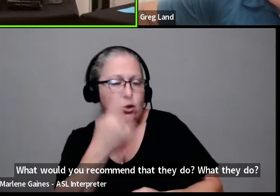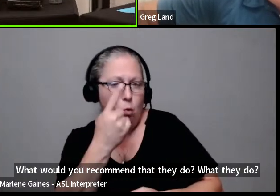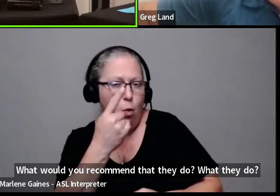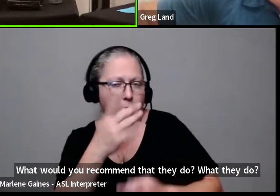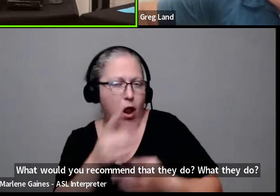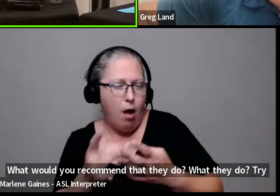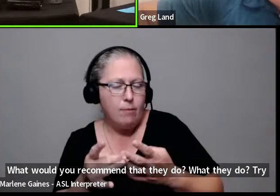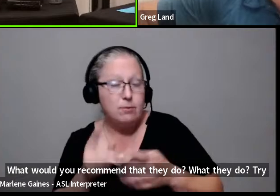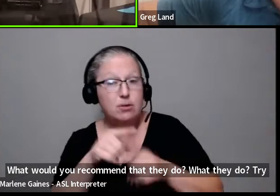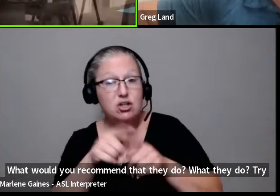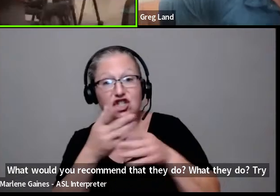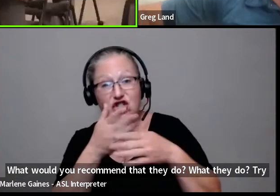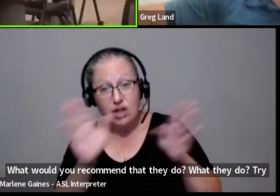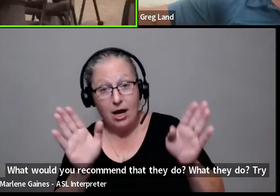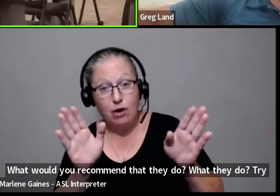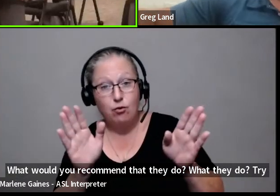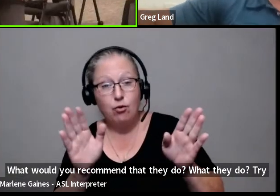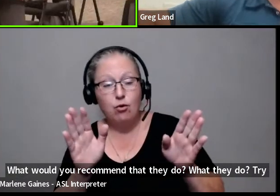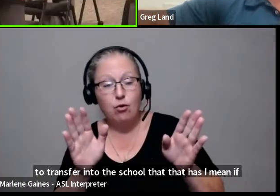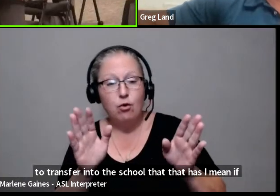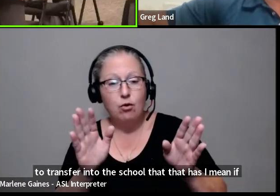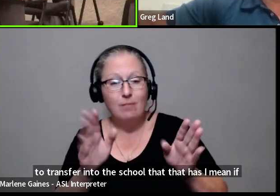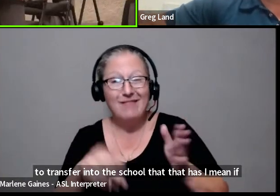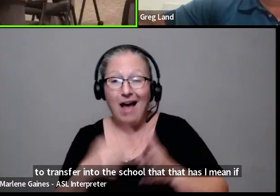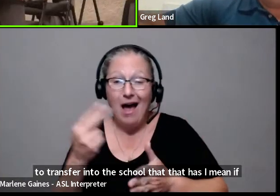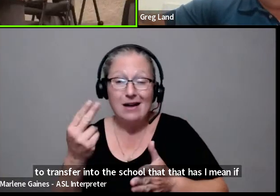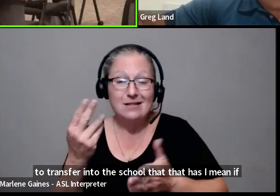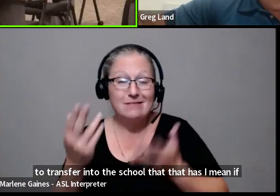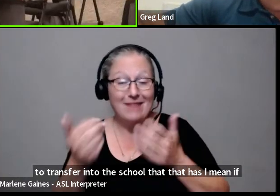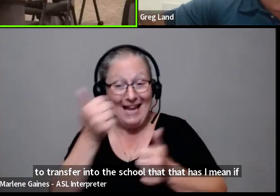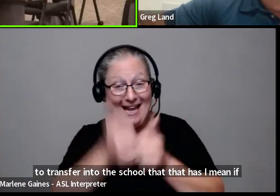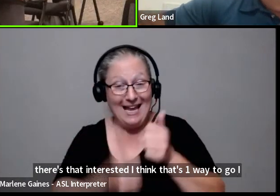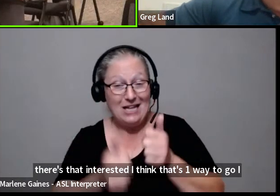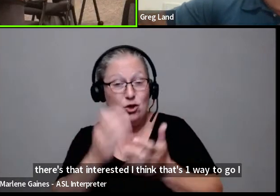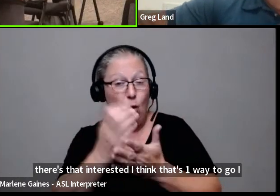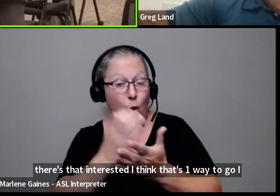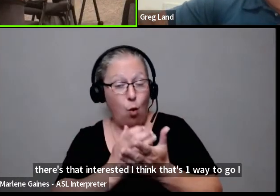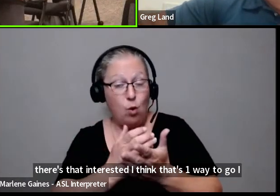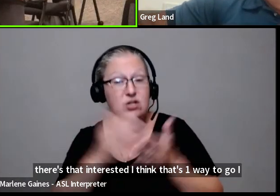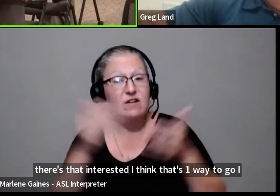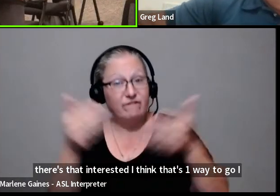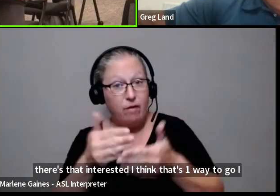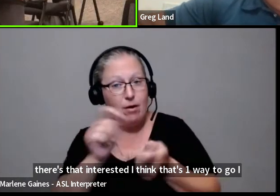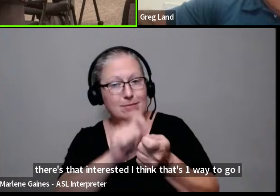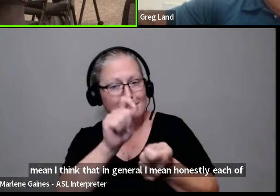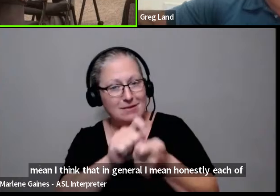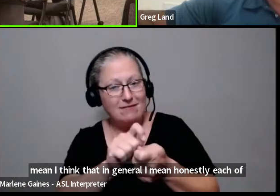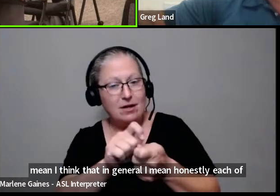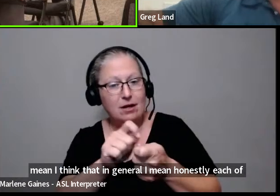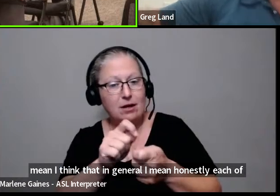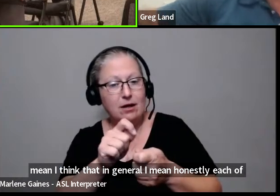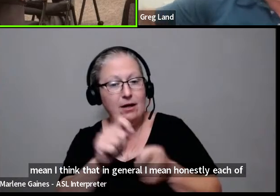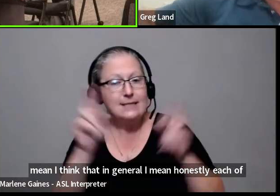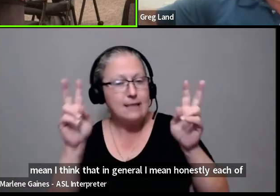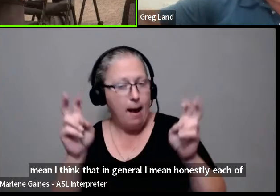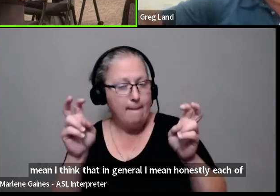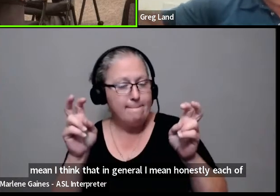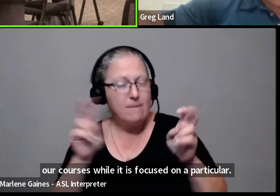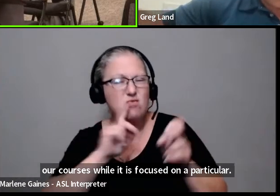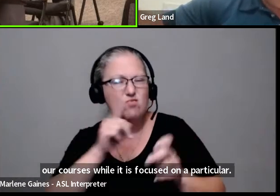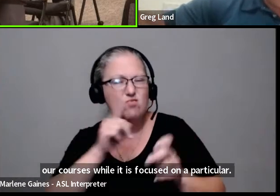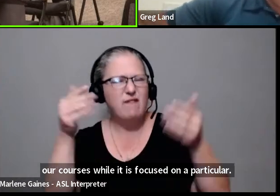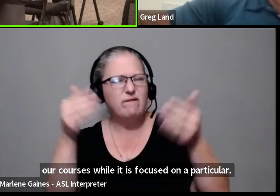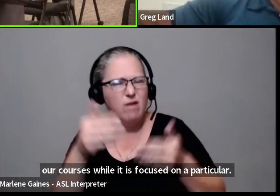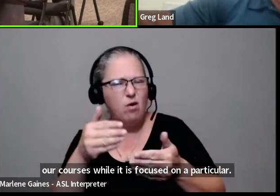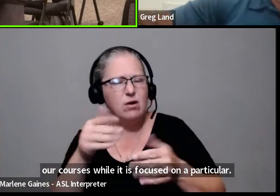think that in general, I mean, honestly, each of our courses, while it is focused on a particular topic, they're really